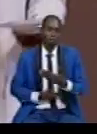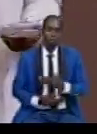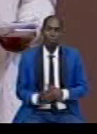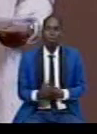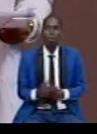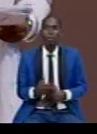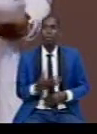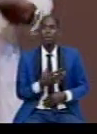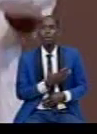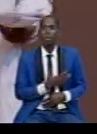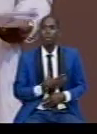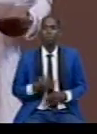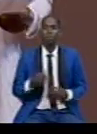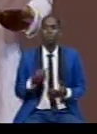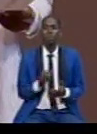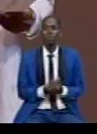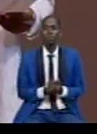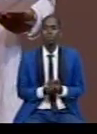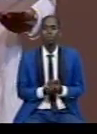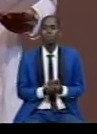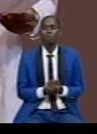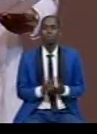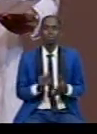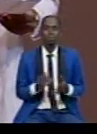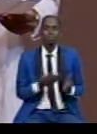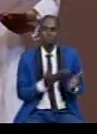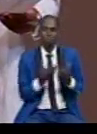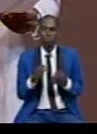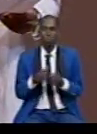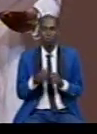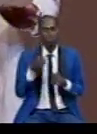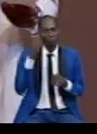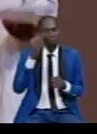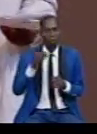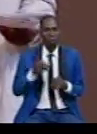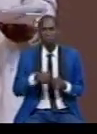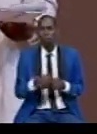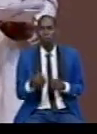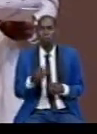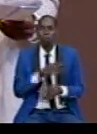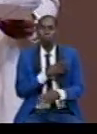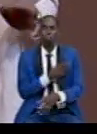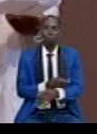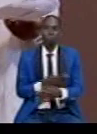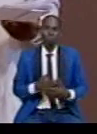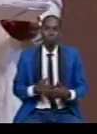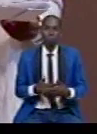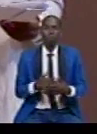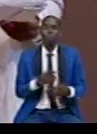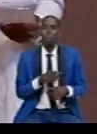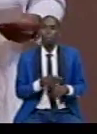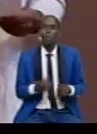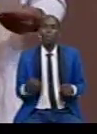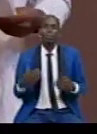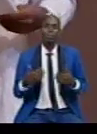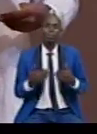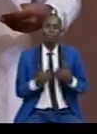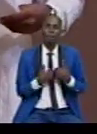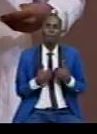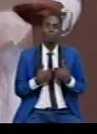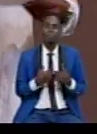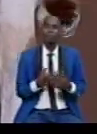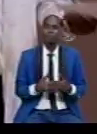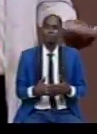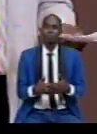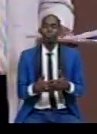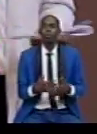posed a problem for her subsequent pregnancies, but she got pregnant, and to God be the glory, the pregnancy